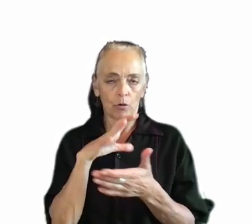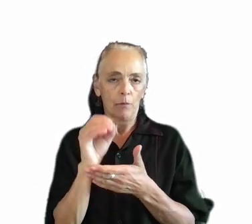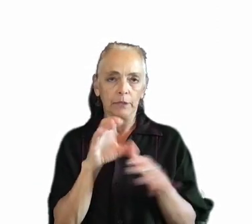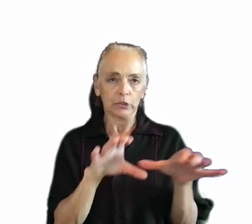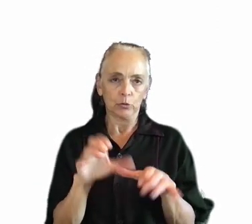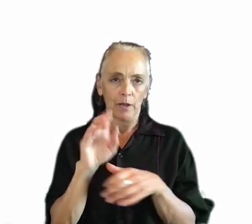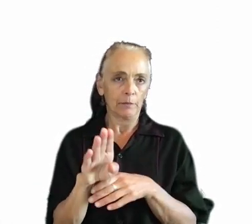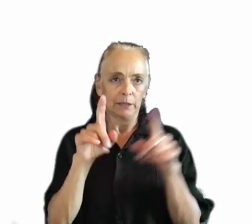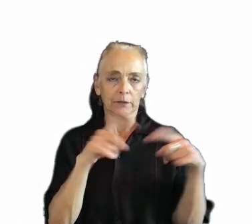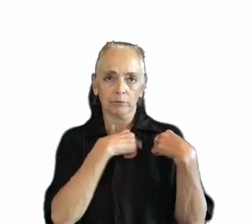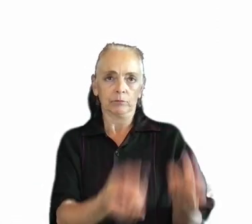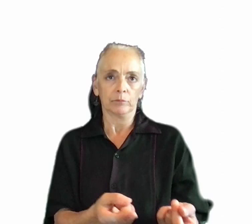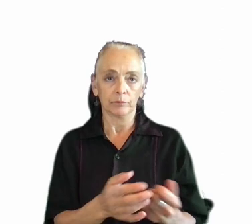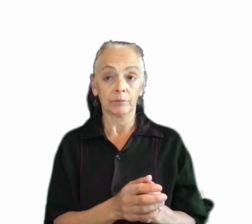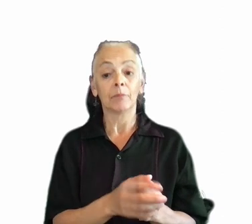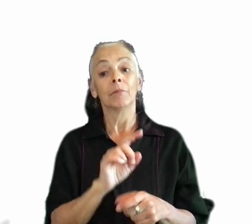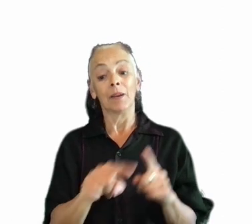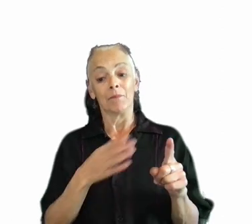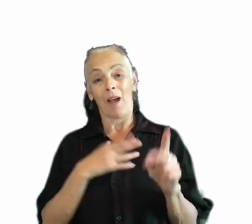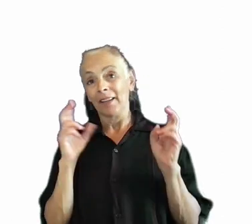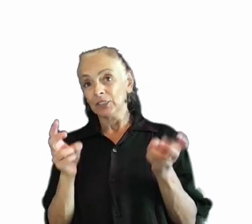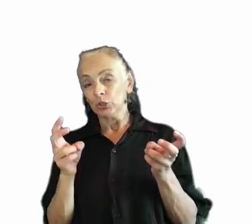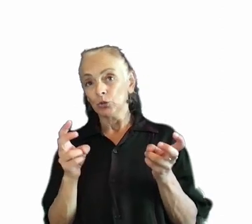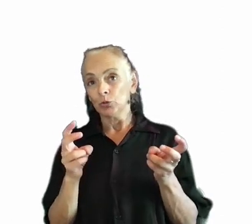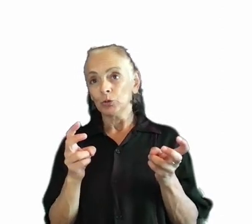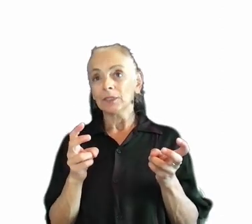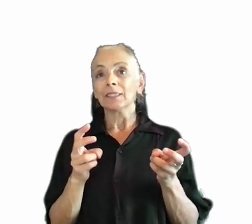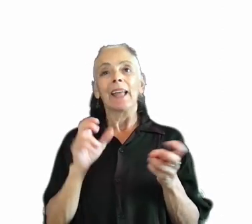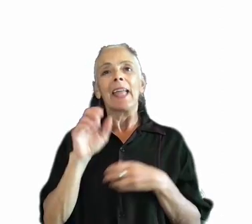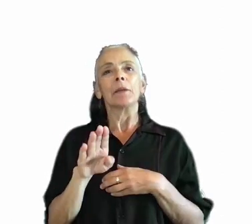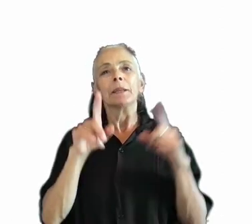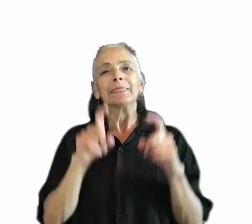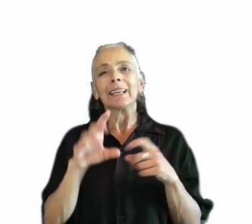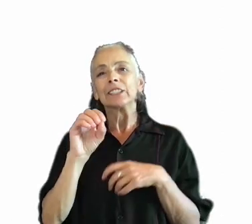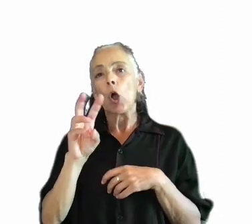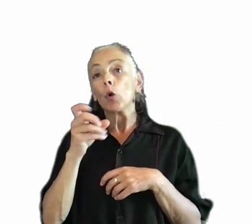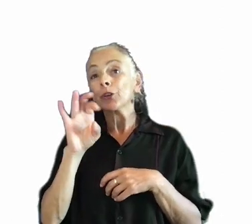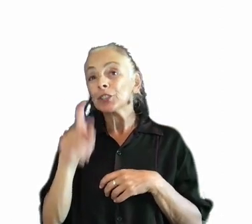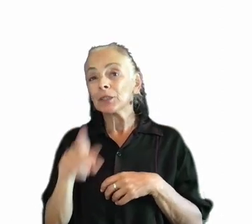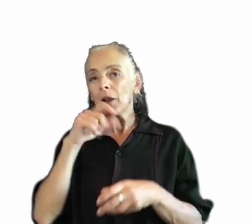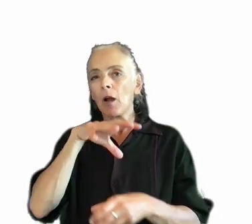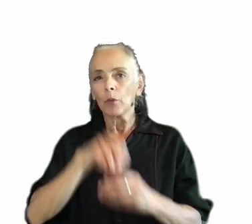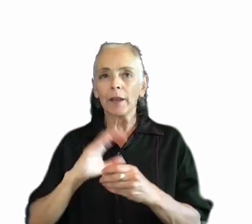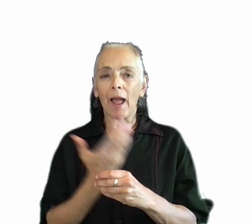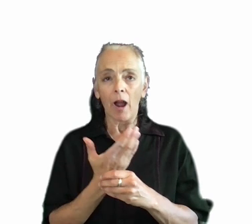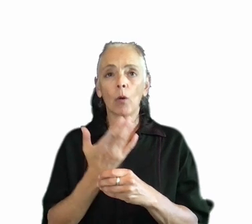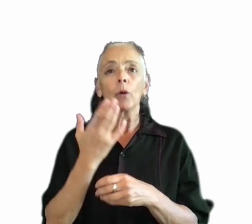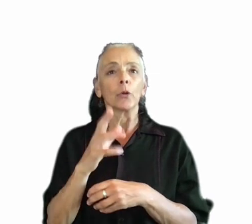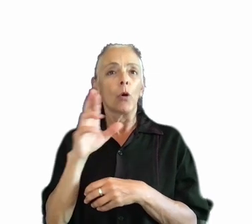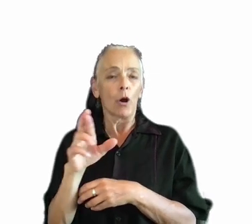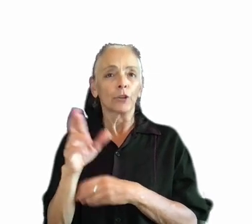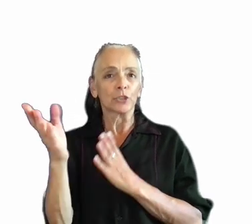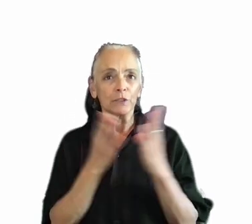testing for years the issue that i ran into is that a b test ownership wasn't really within our user research service so we had to do some